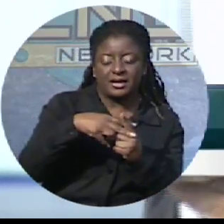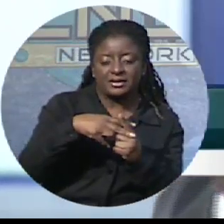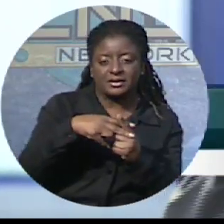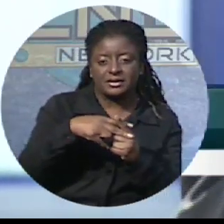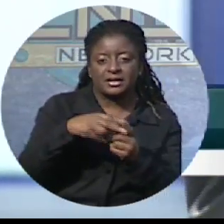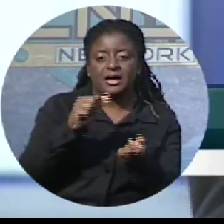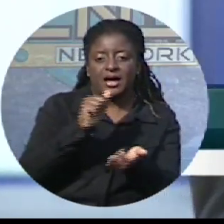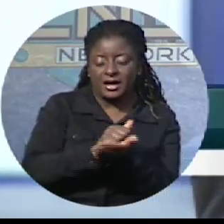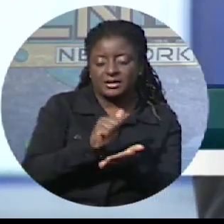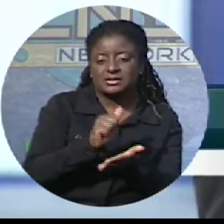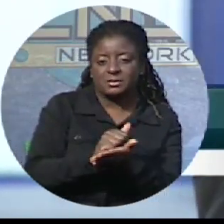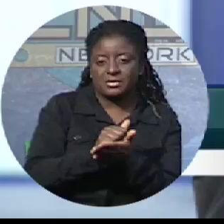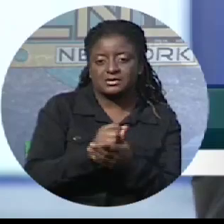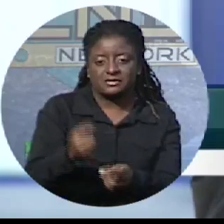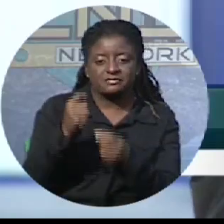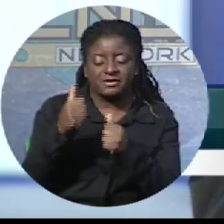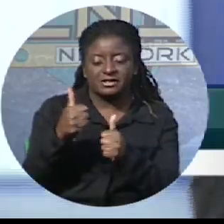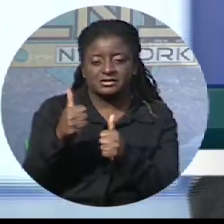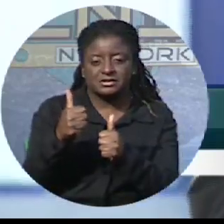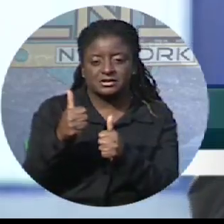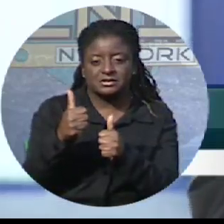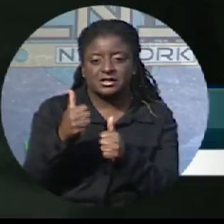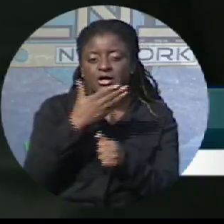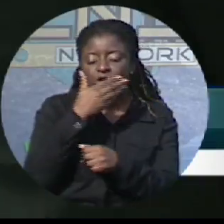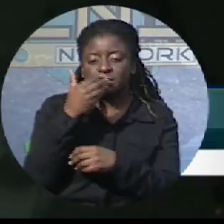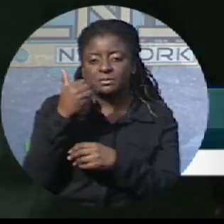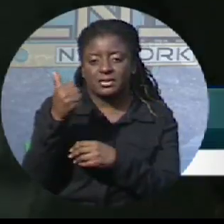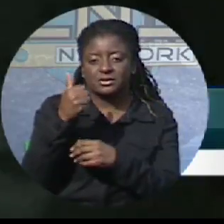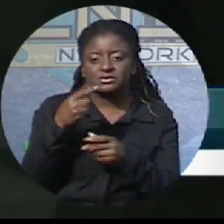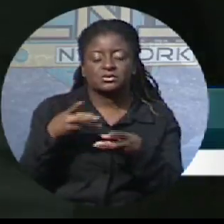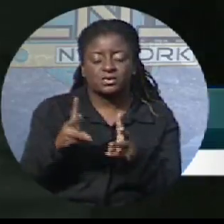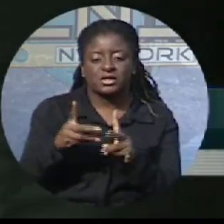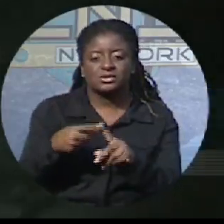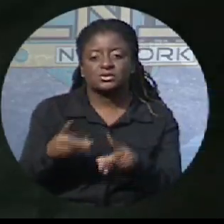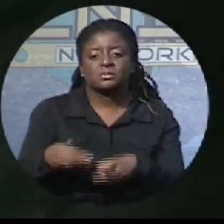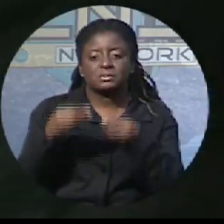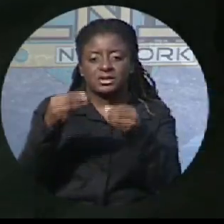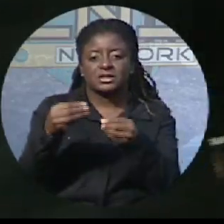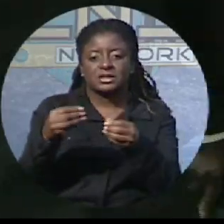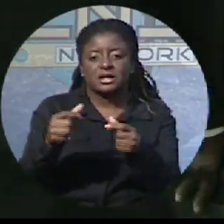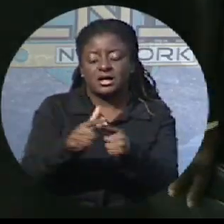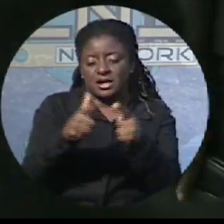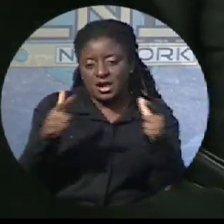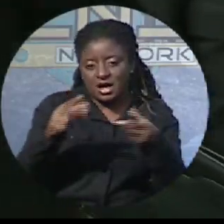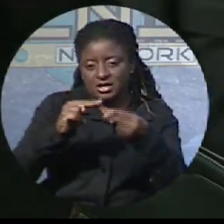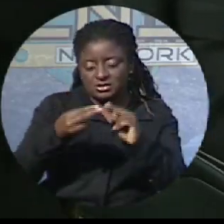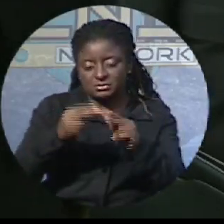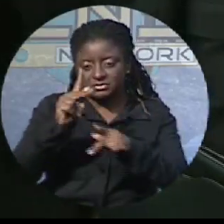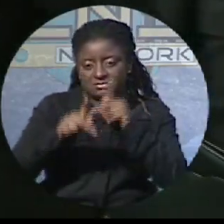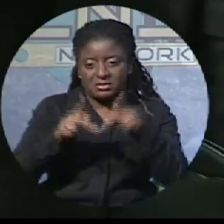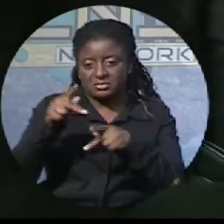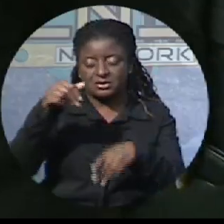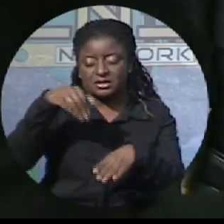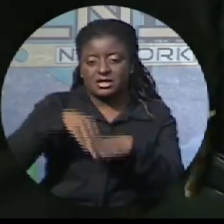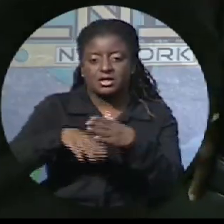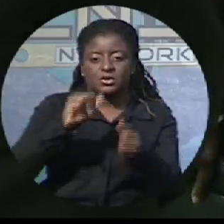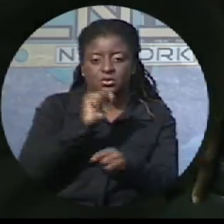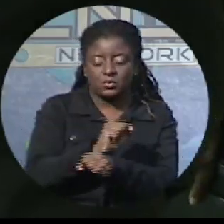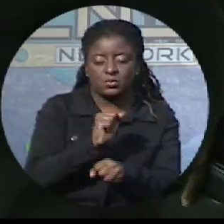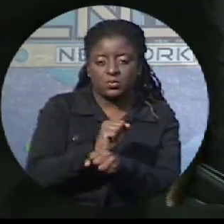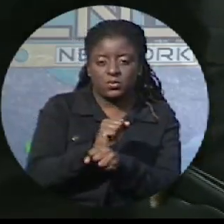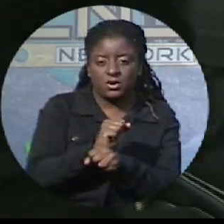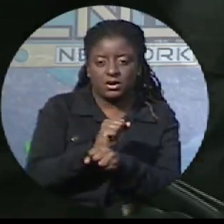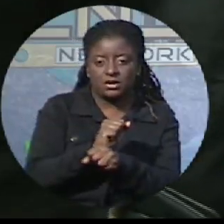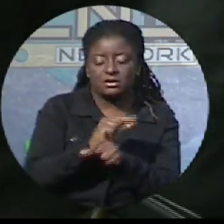fastest and most practical means of placing a large percentage of persons into the workforce. High school